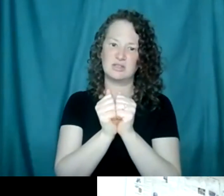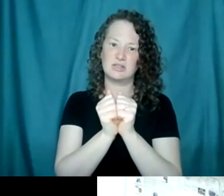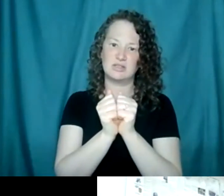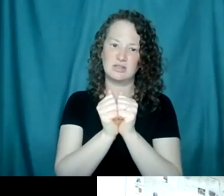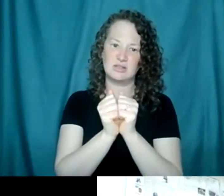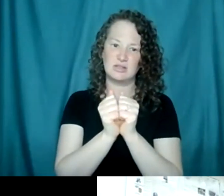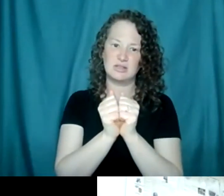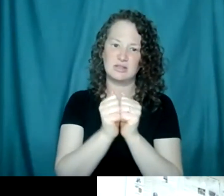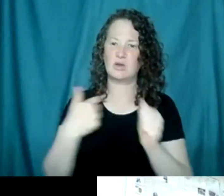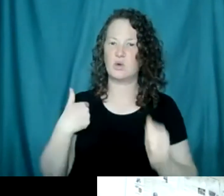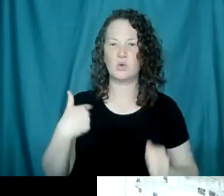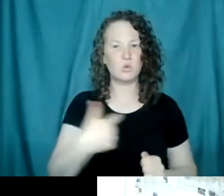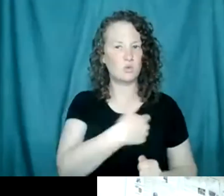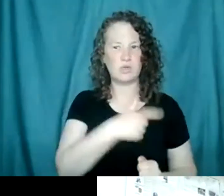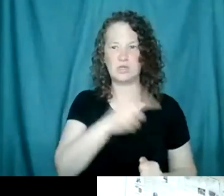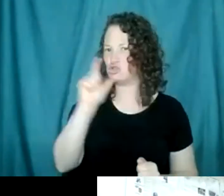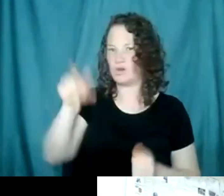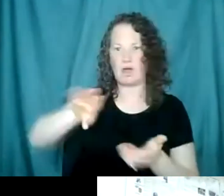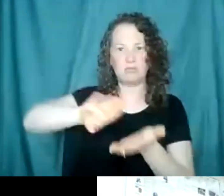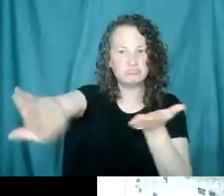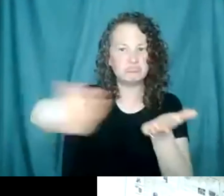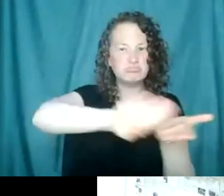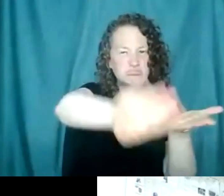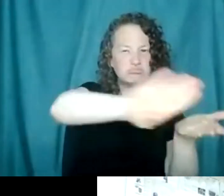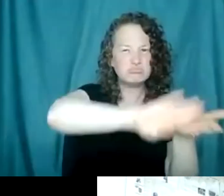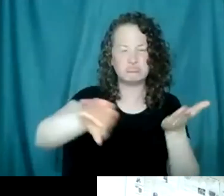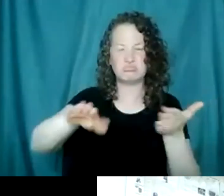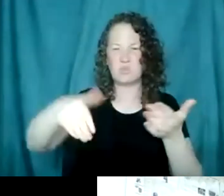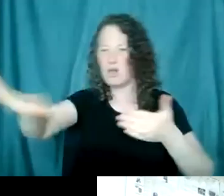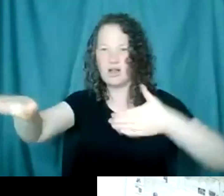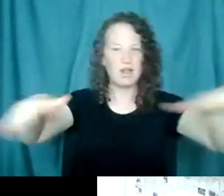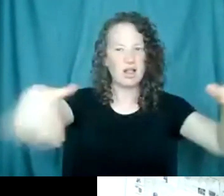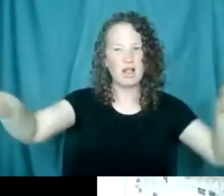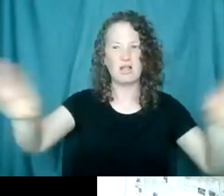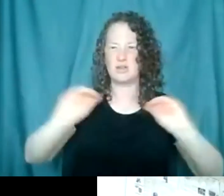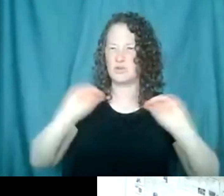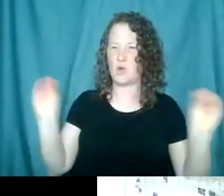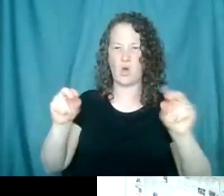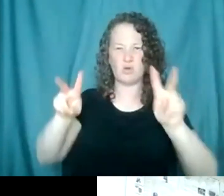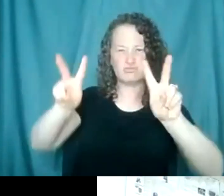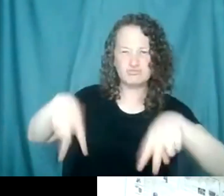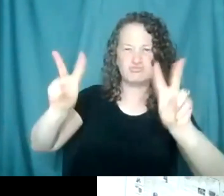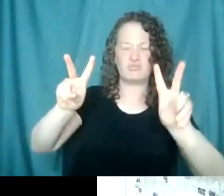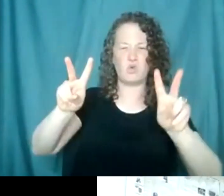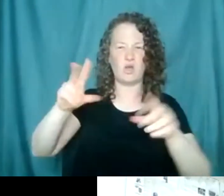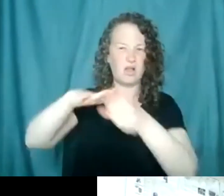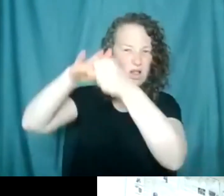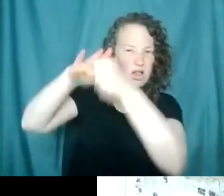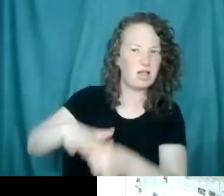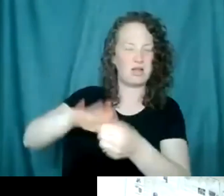We should not be excluding anyone. We should not be having prejudices or stereotypes exclude